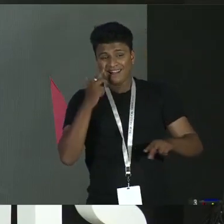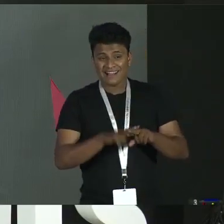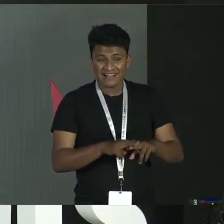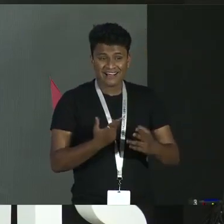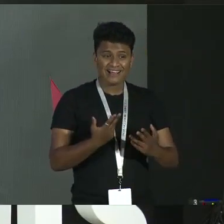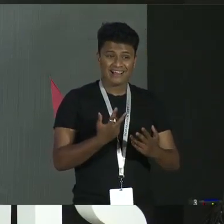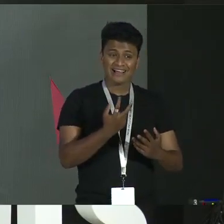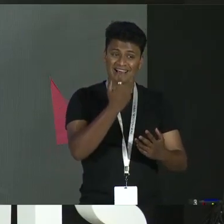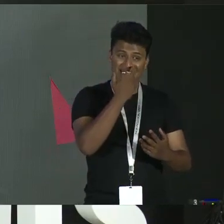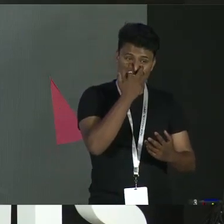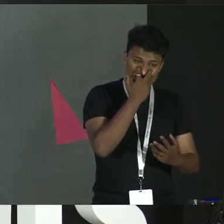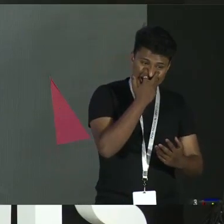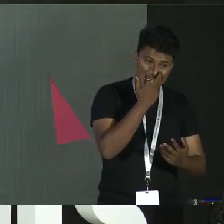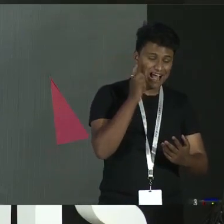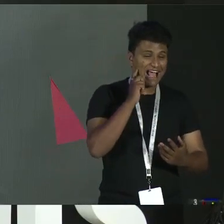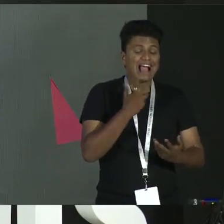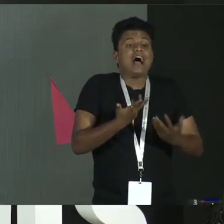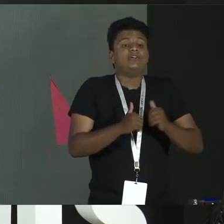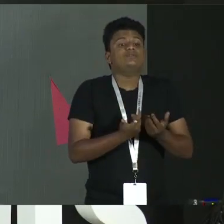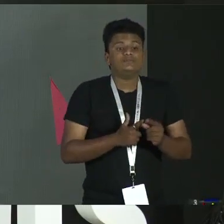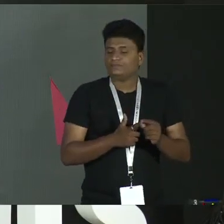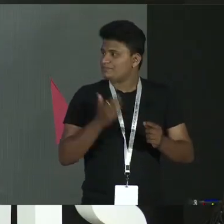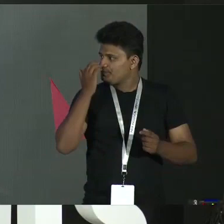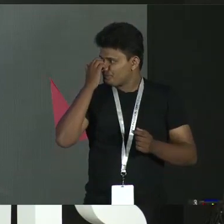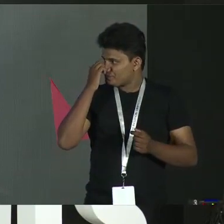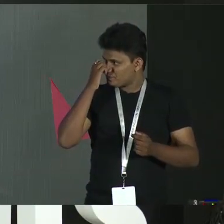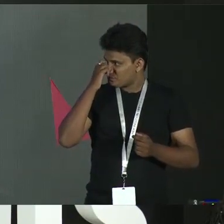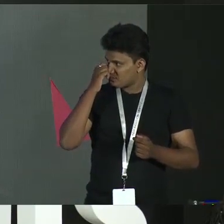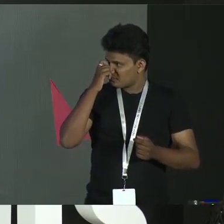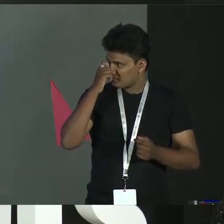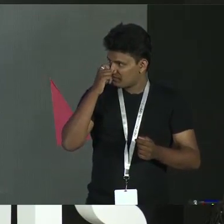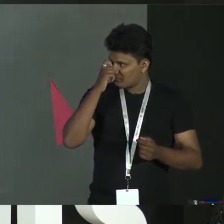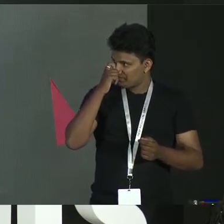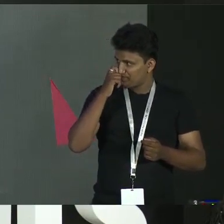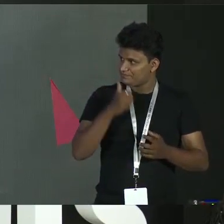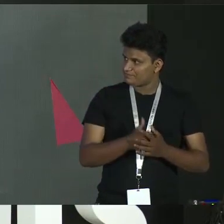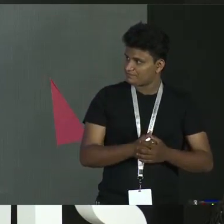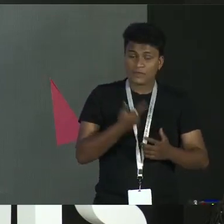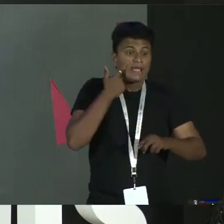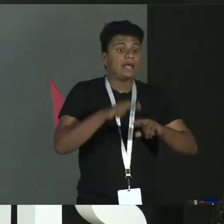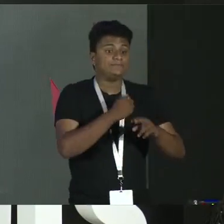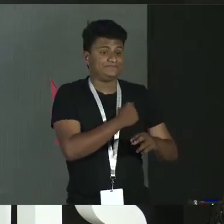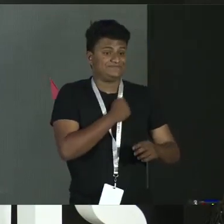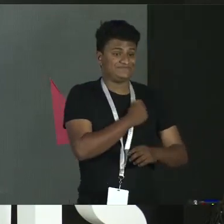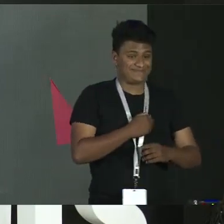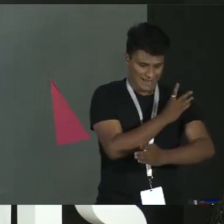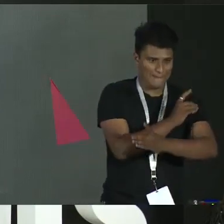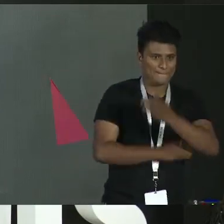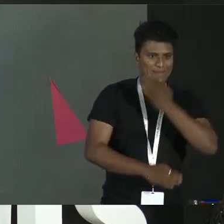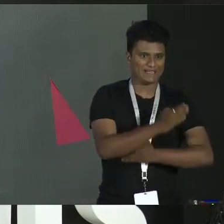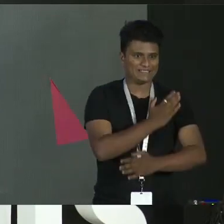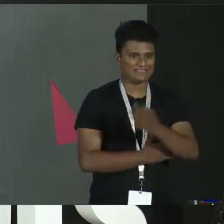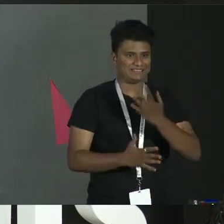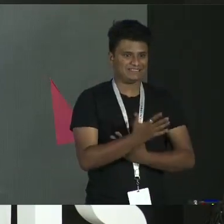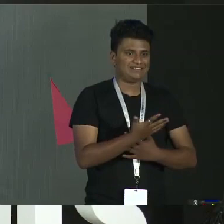a physical mobility disability, you can build an assistive climbing device that will assist you in